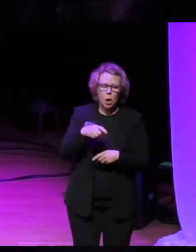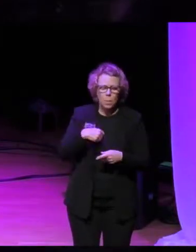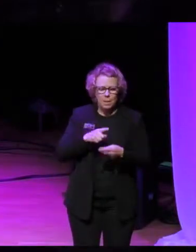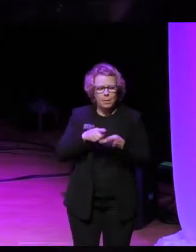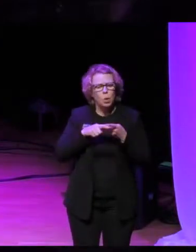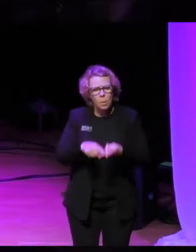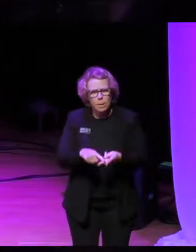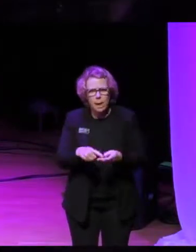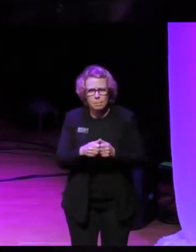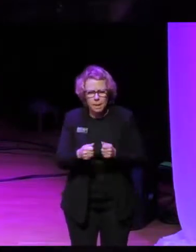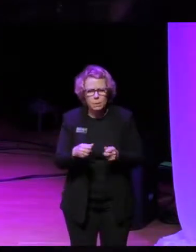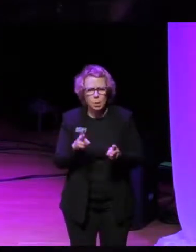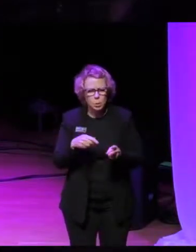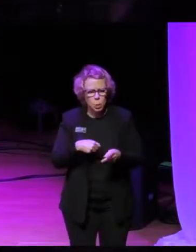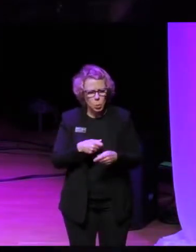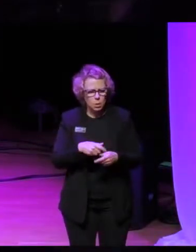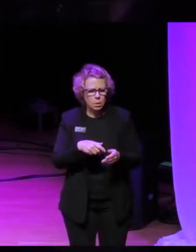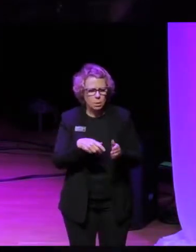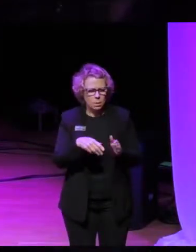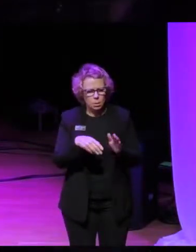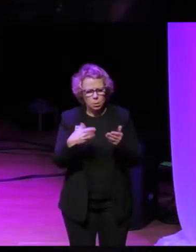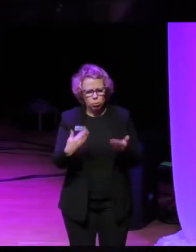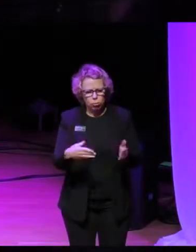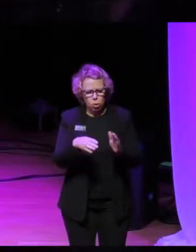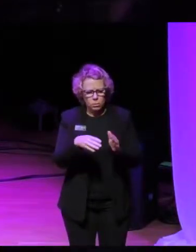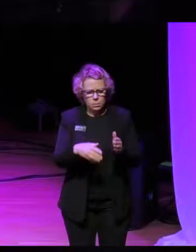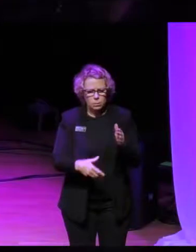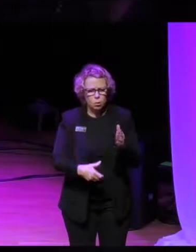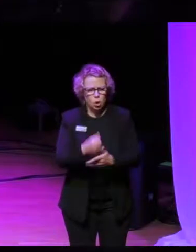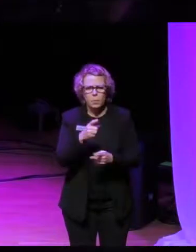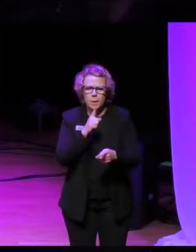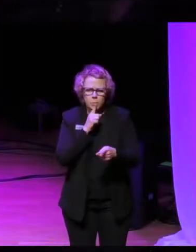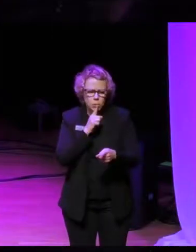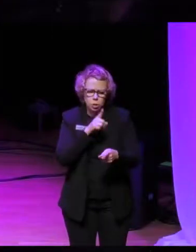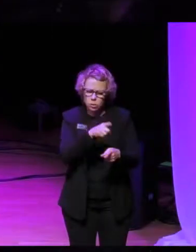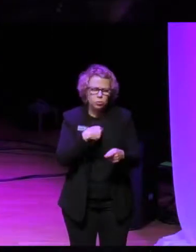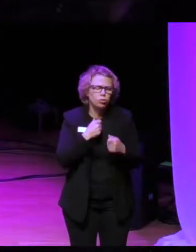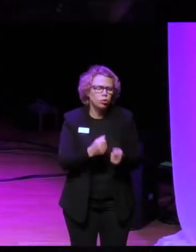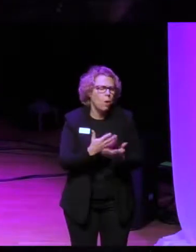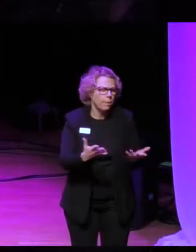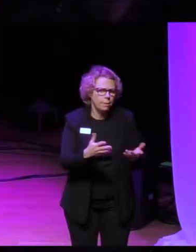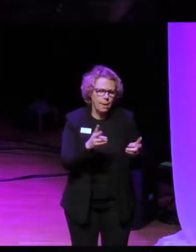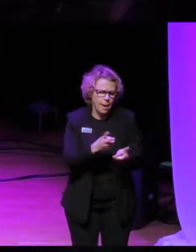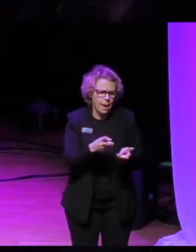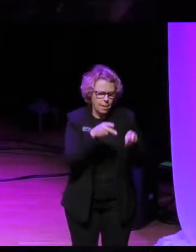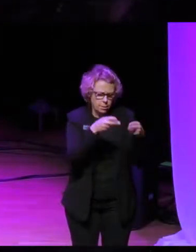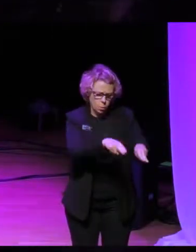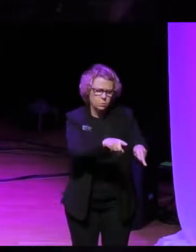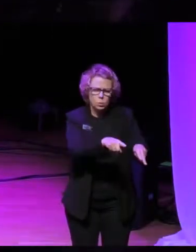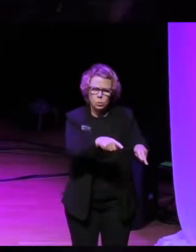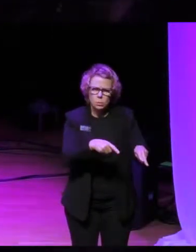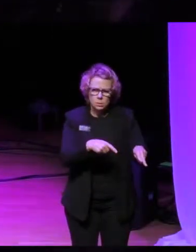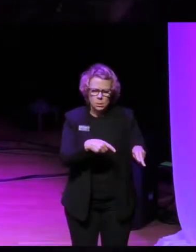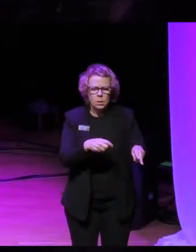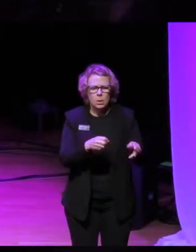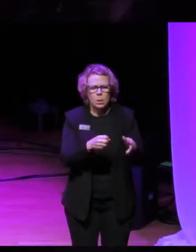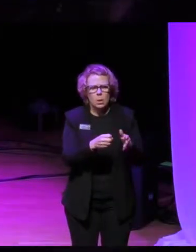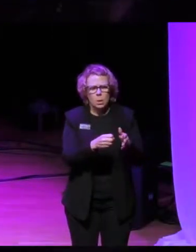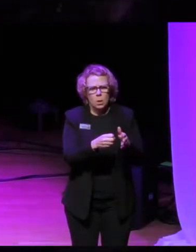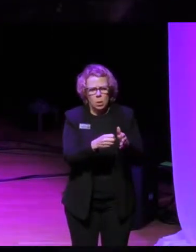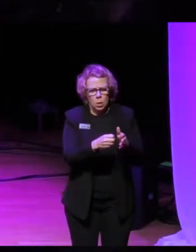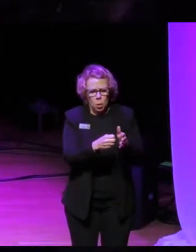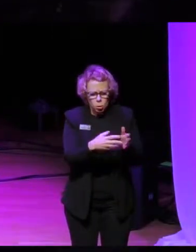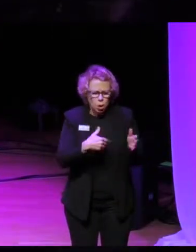the calendar, and the Supreme Court is not going to hear that case anymore because of what is known as the mootness